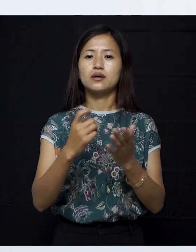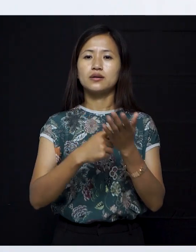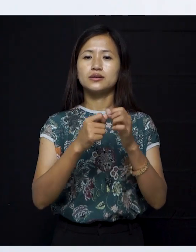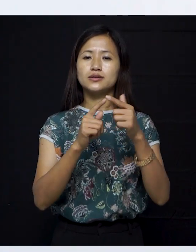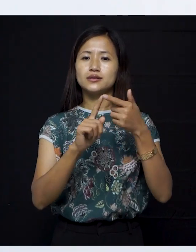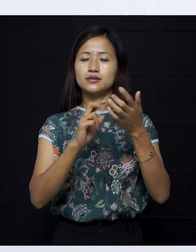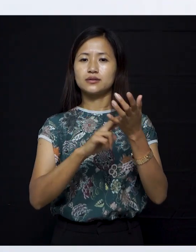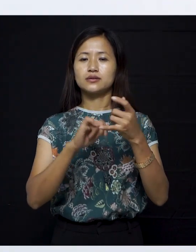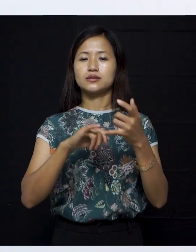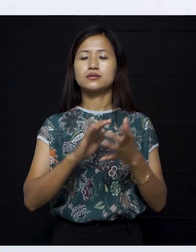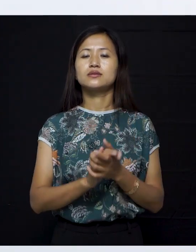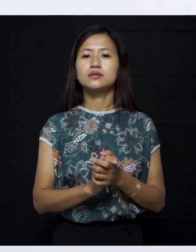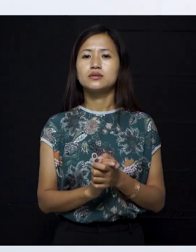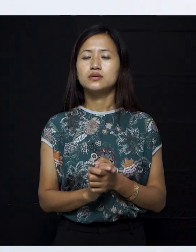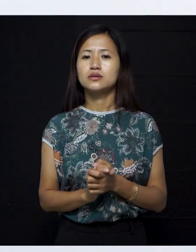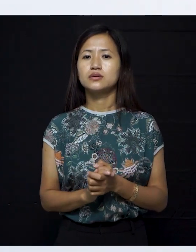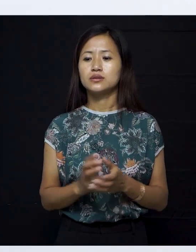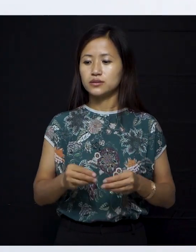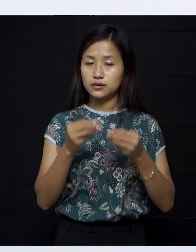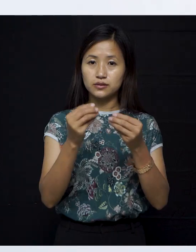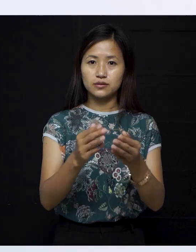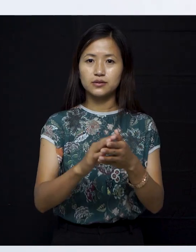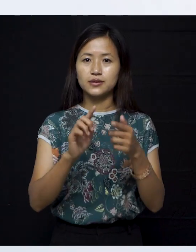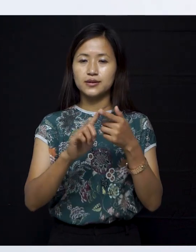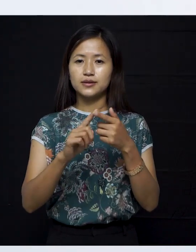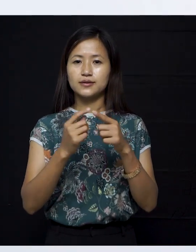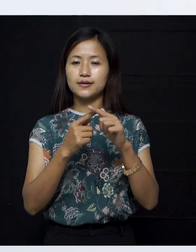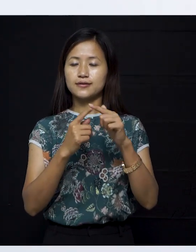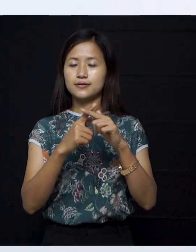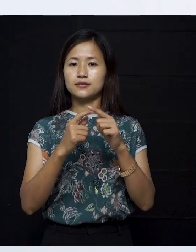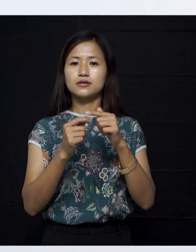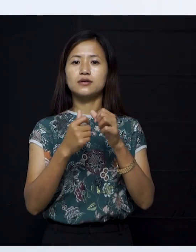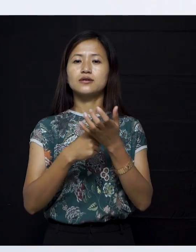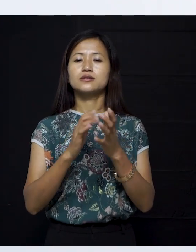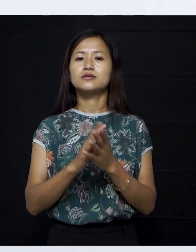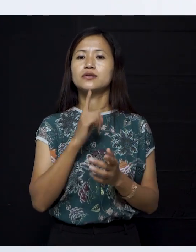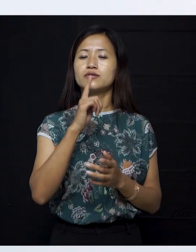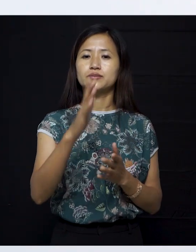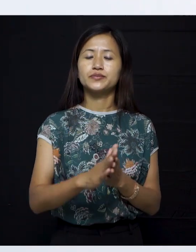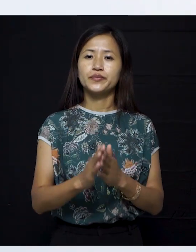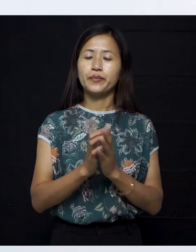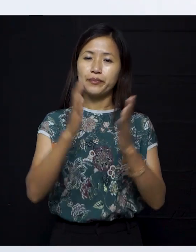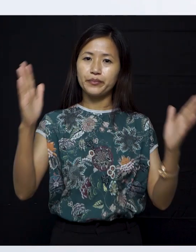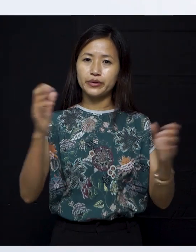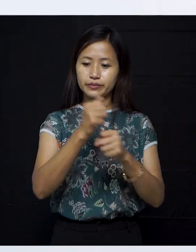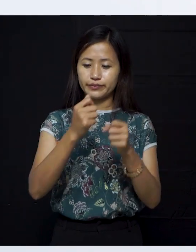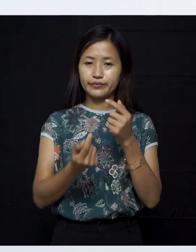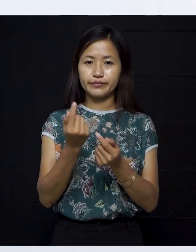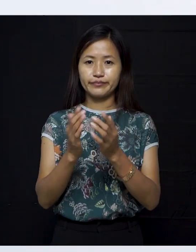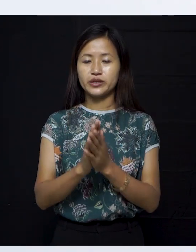right? But it's giving an extra information, right? Which has a big garden in front